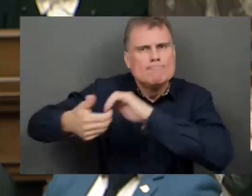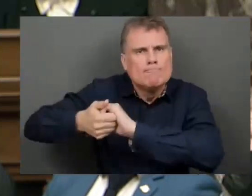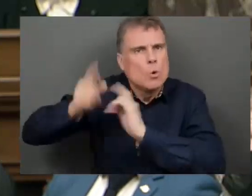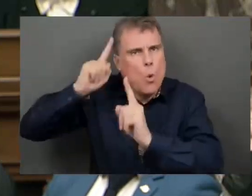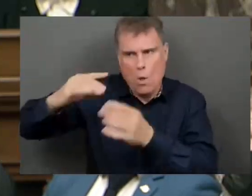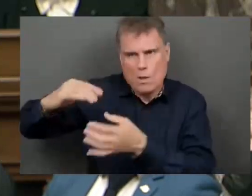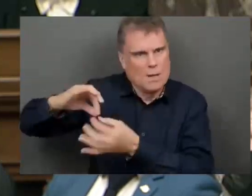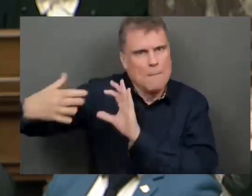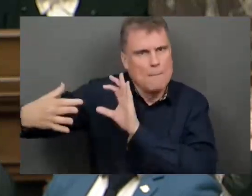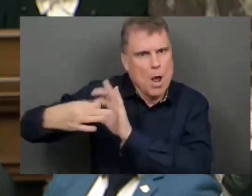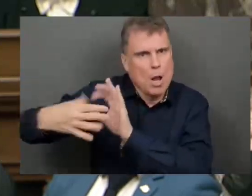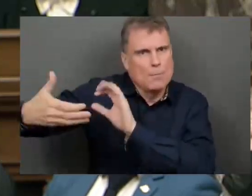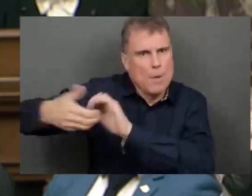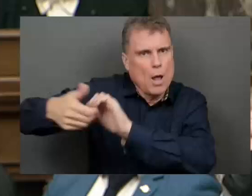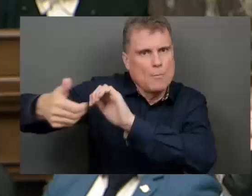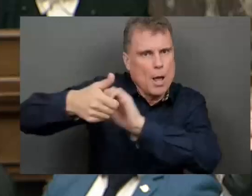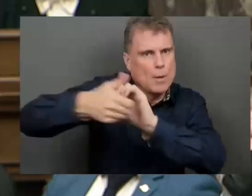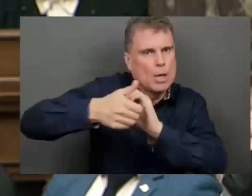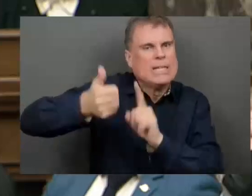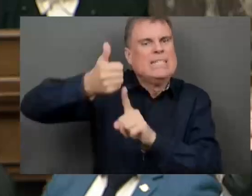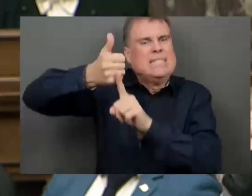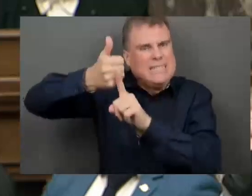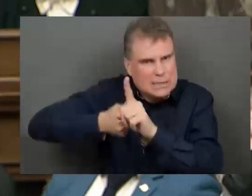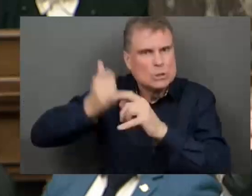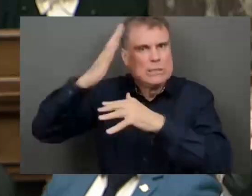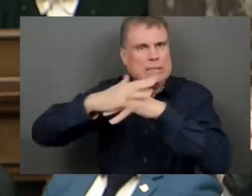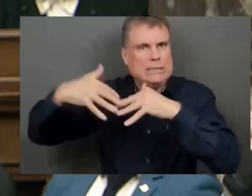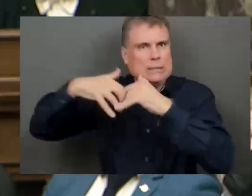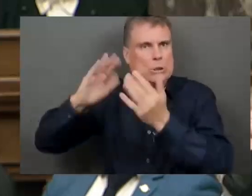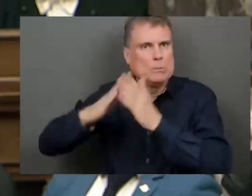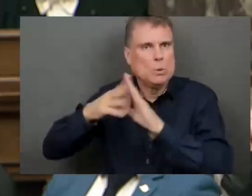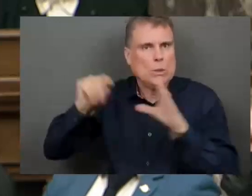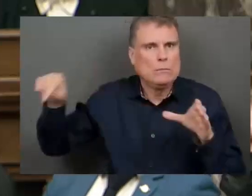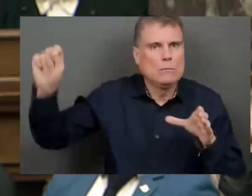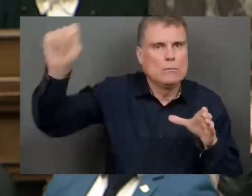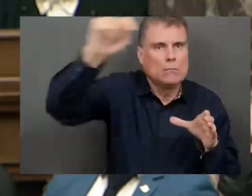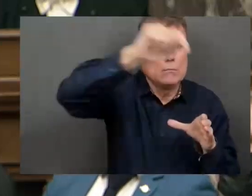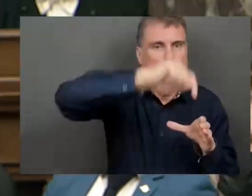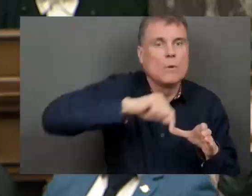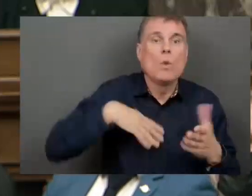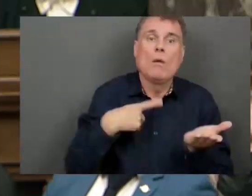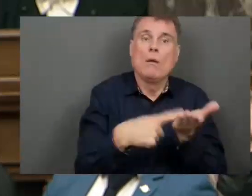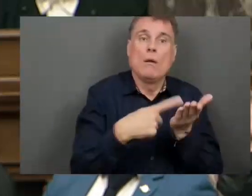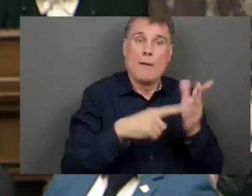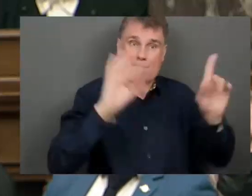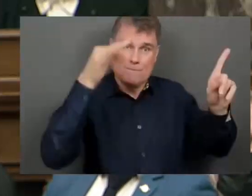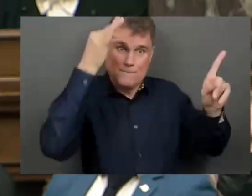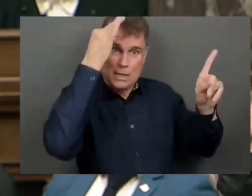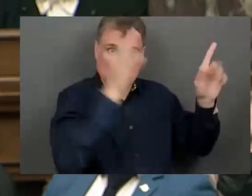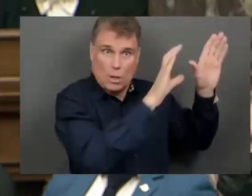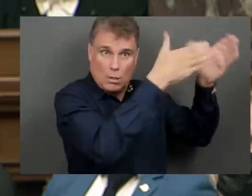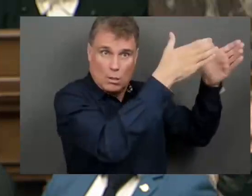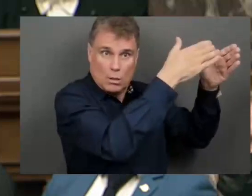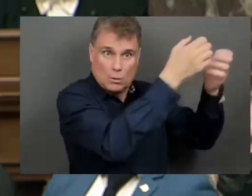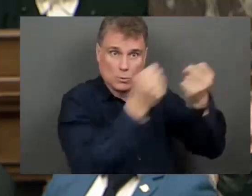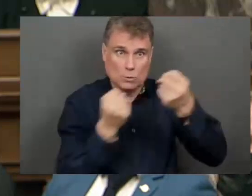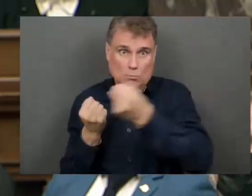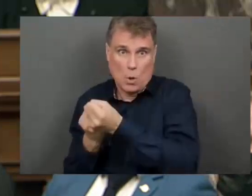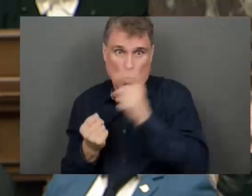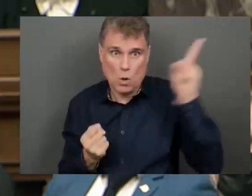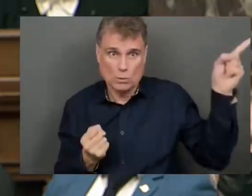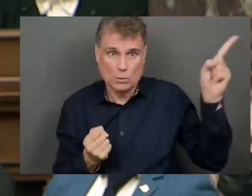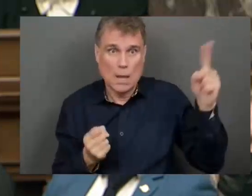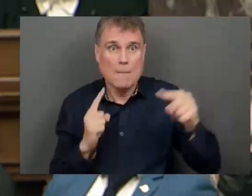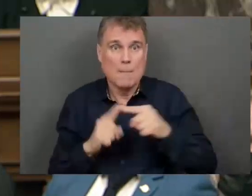to talk about how between federal income support delivery and off-reserve, off-nation income support delivery, which comes from the